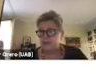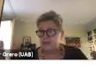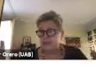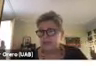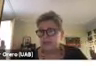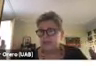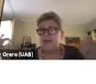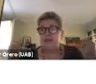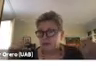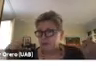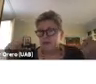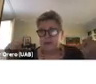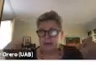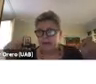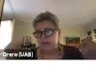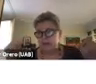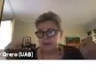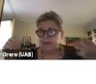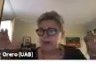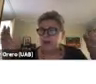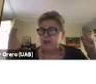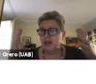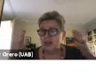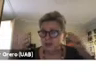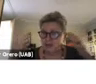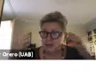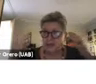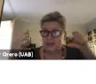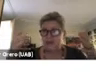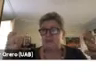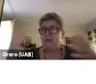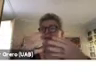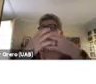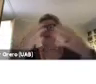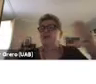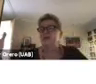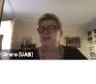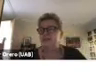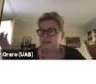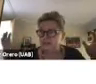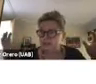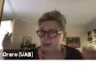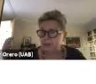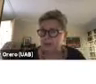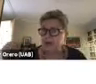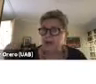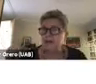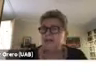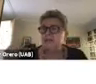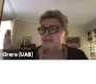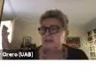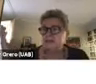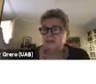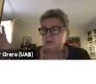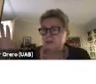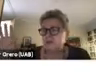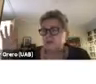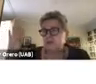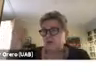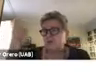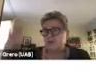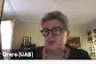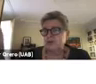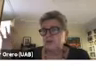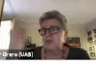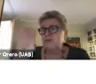that already in the Giorgio Armani shop. You can go into the Giorgio Armani 360 shop and then decide if you want to